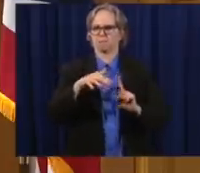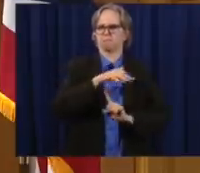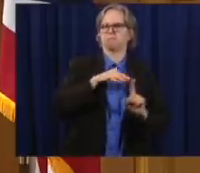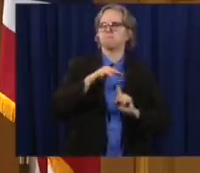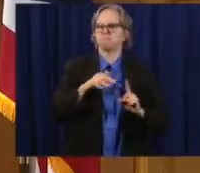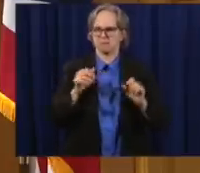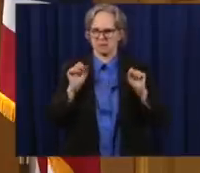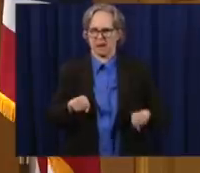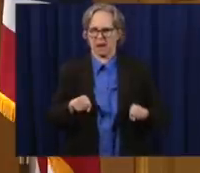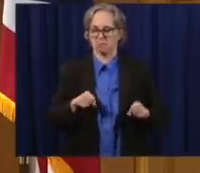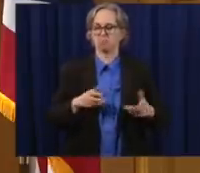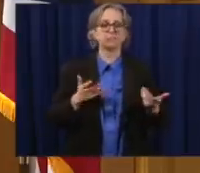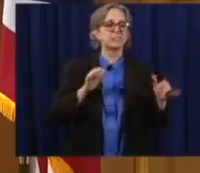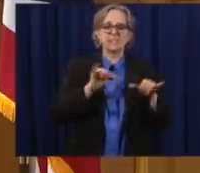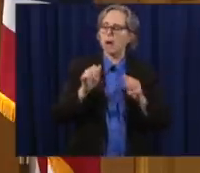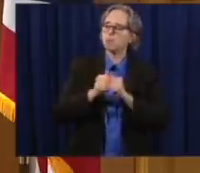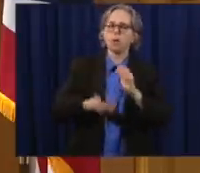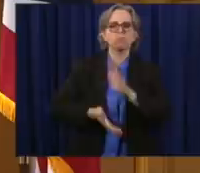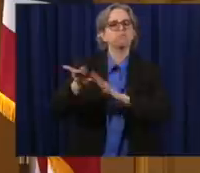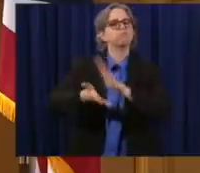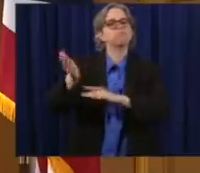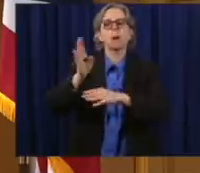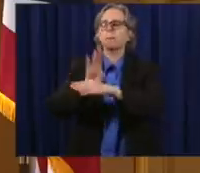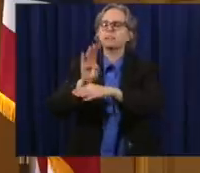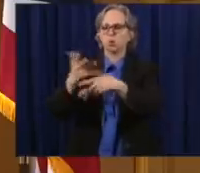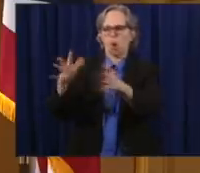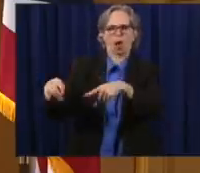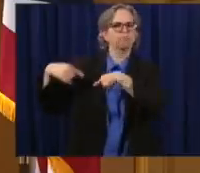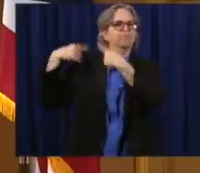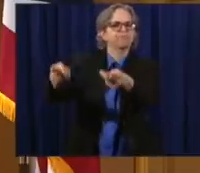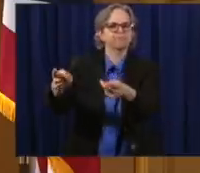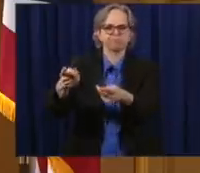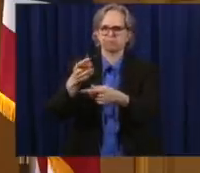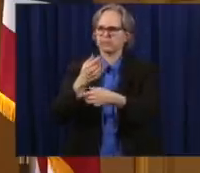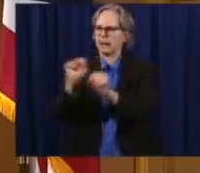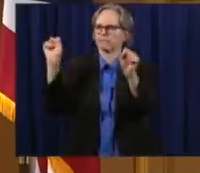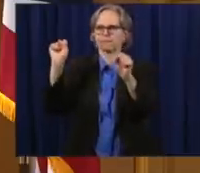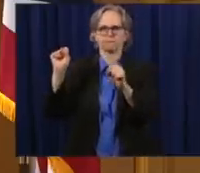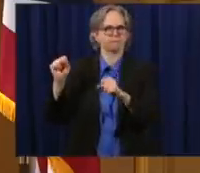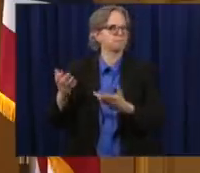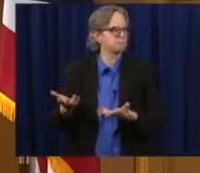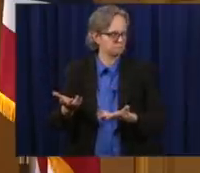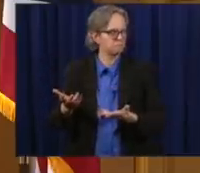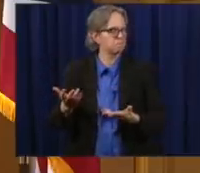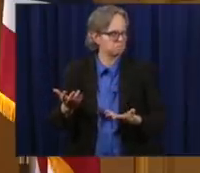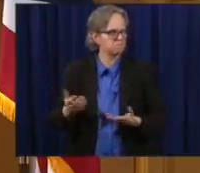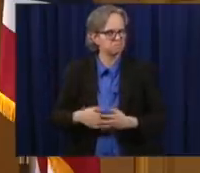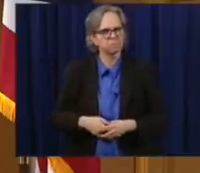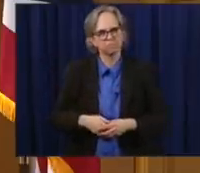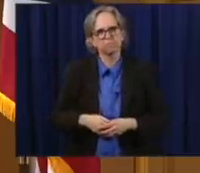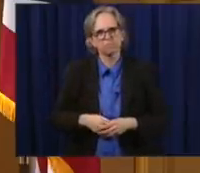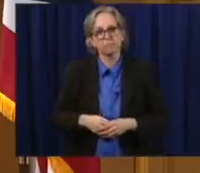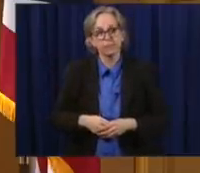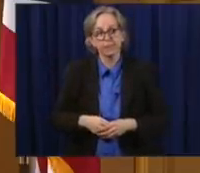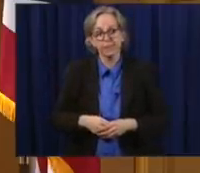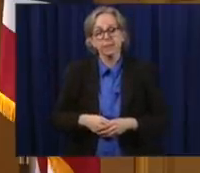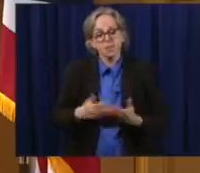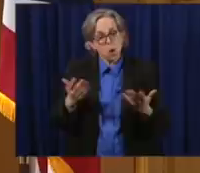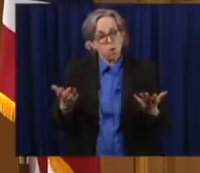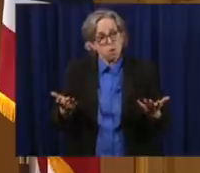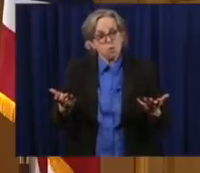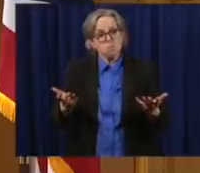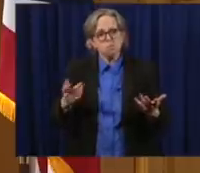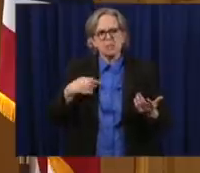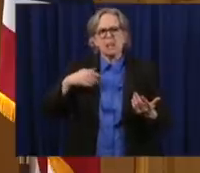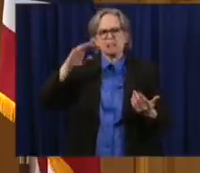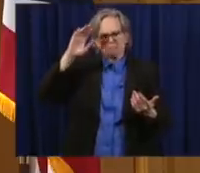here making something else that we have deemed to be essential, what they're doing. So we think they'll be able to do the